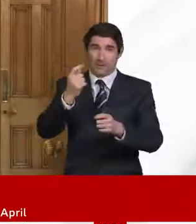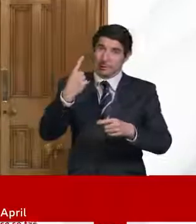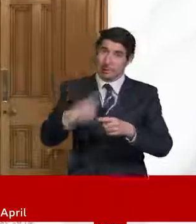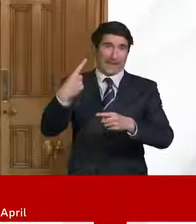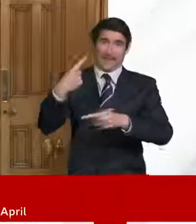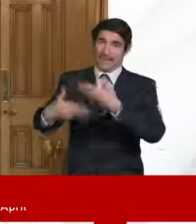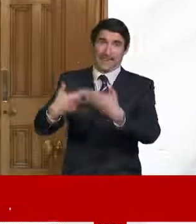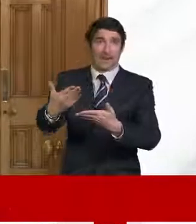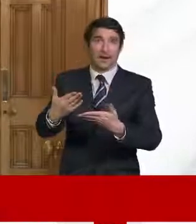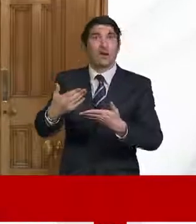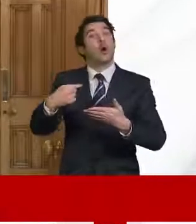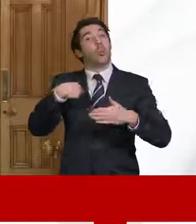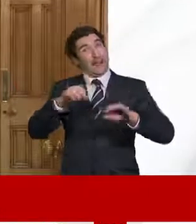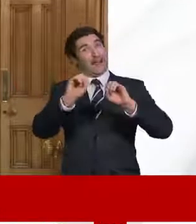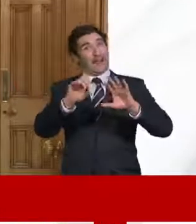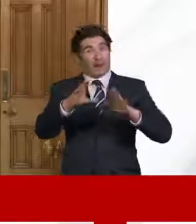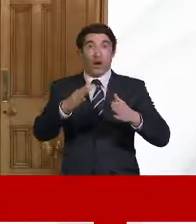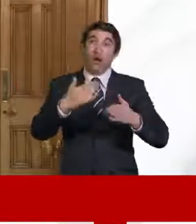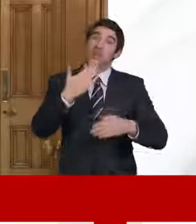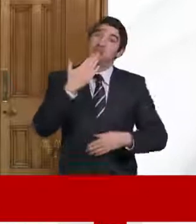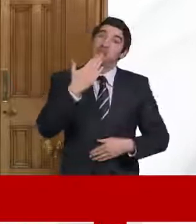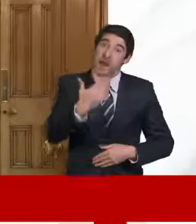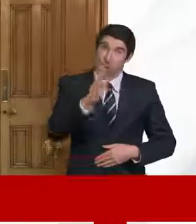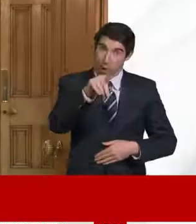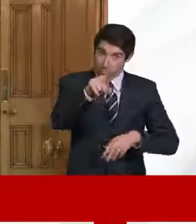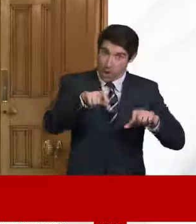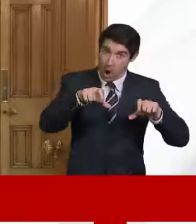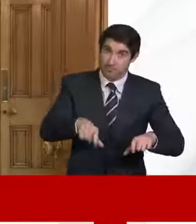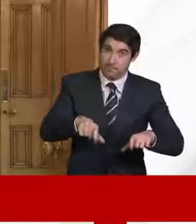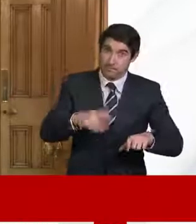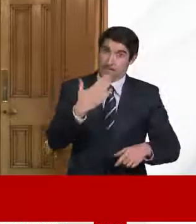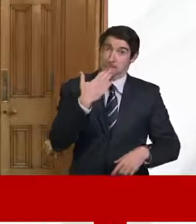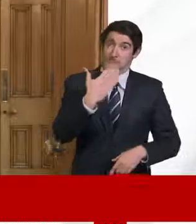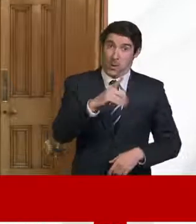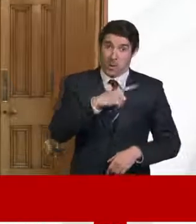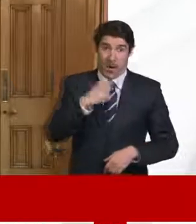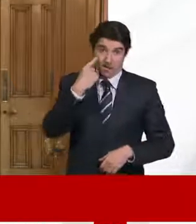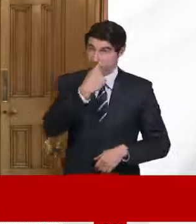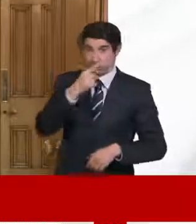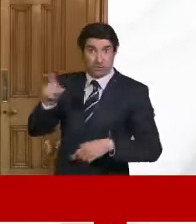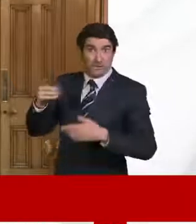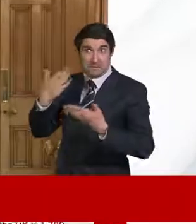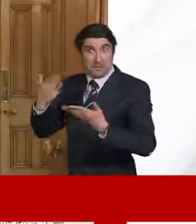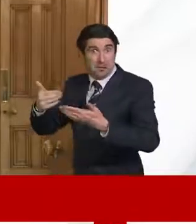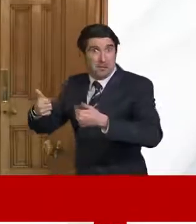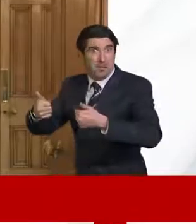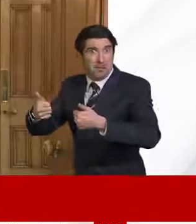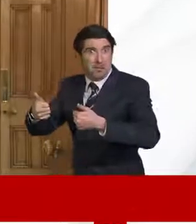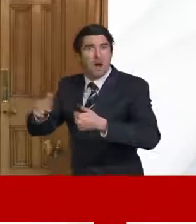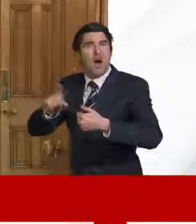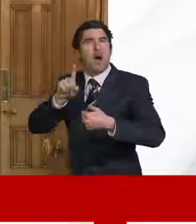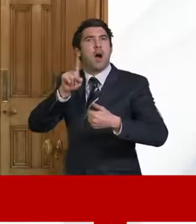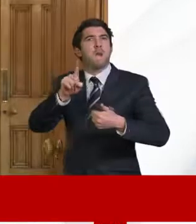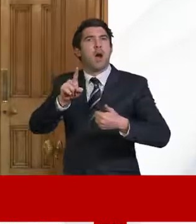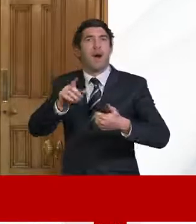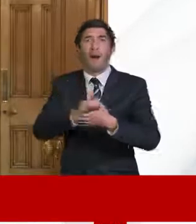that people's efforts, people's sacrifices are worth it. They are making a difference, but we must not let up. On your point